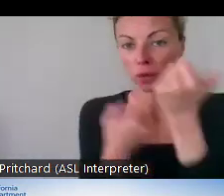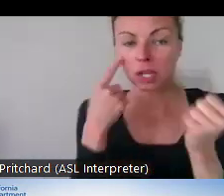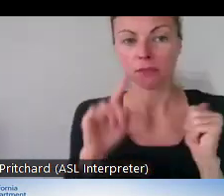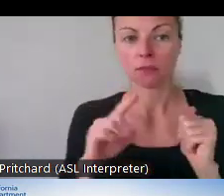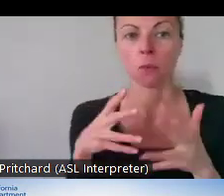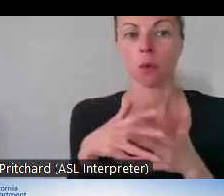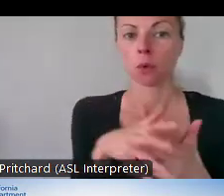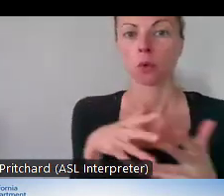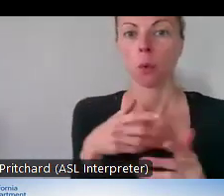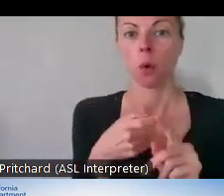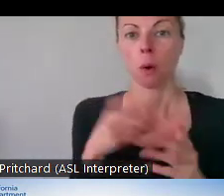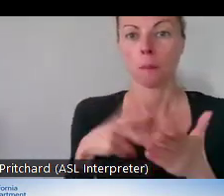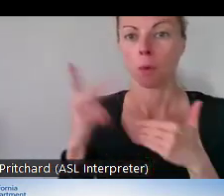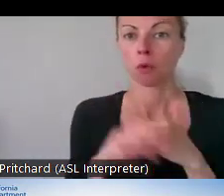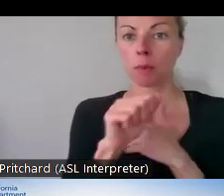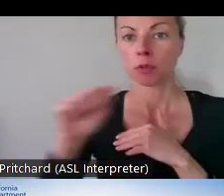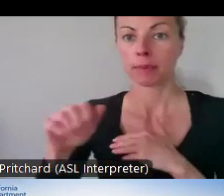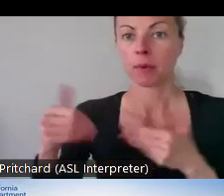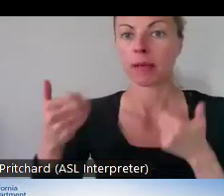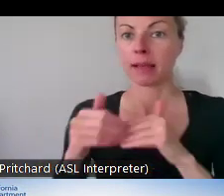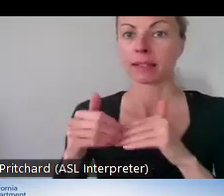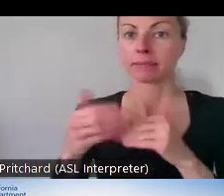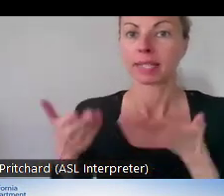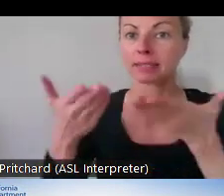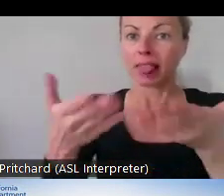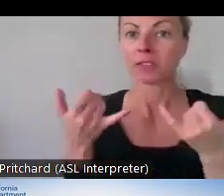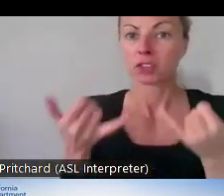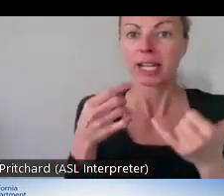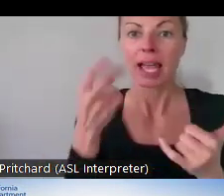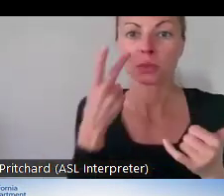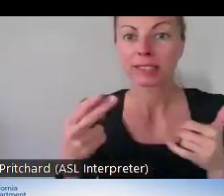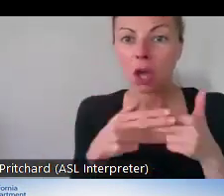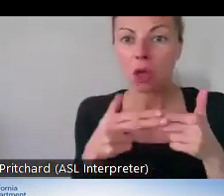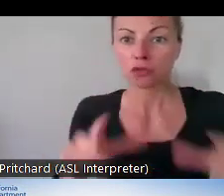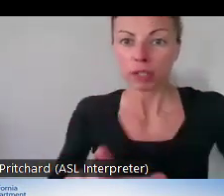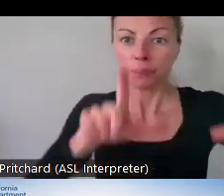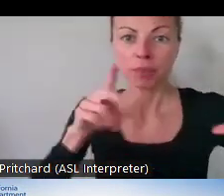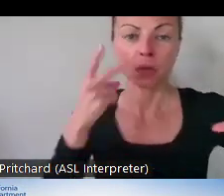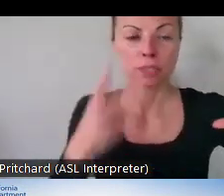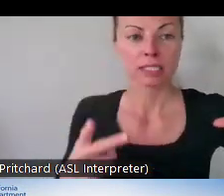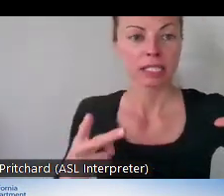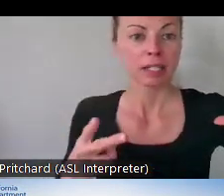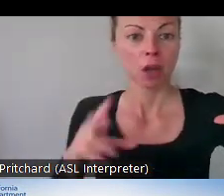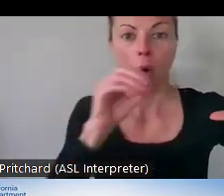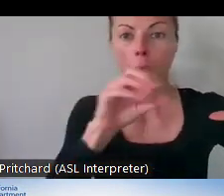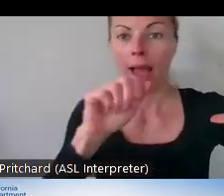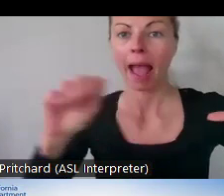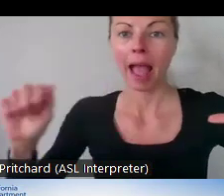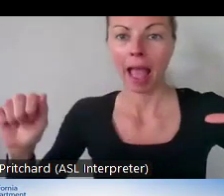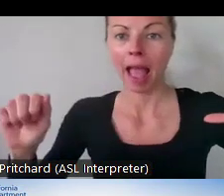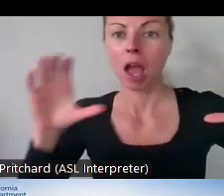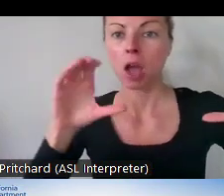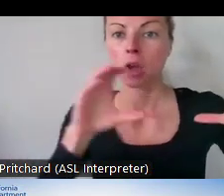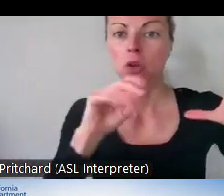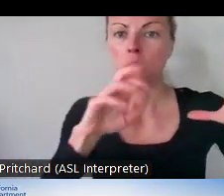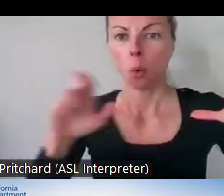core program and services AAA's deliver today. On the screen, you see the OAA 4 program